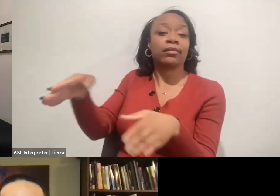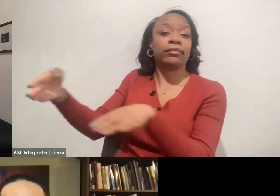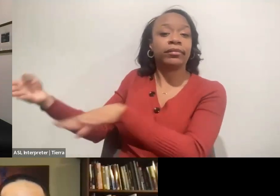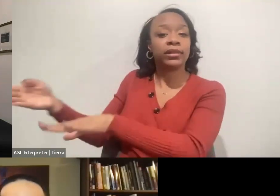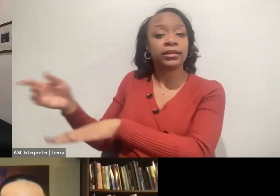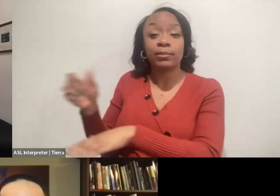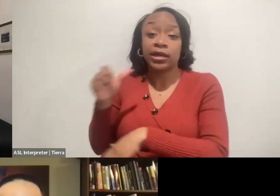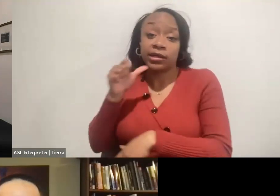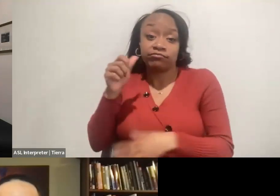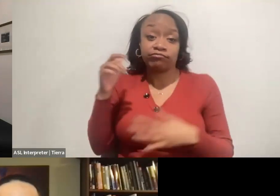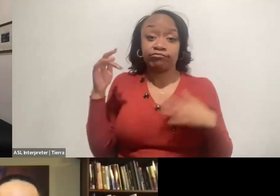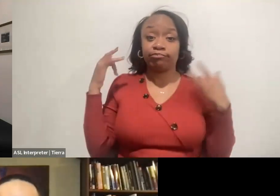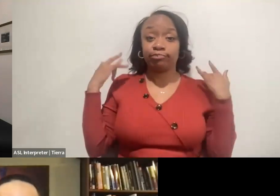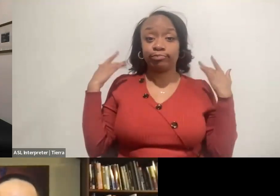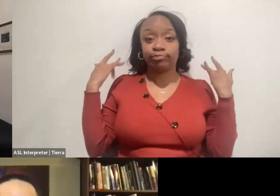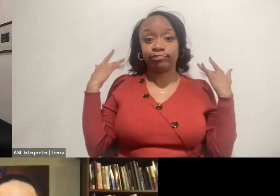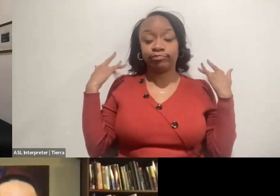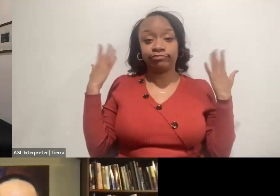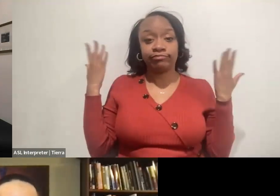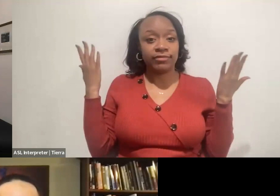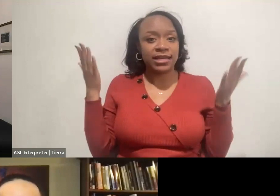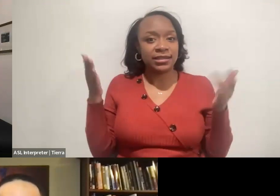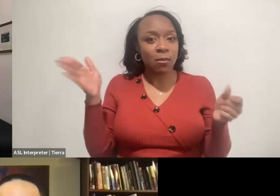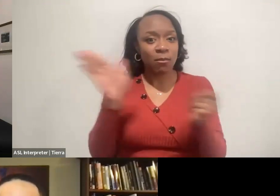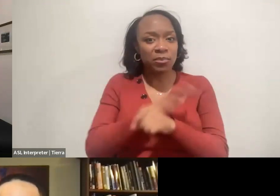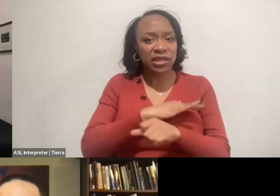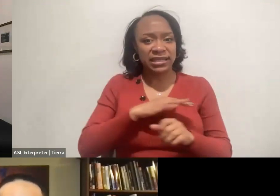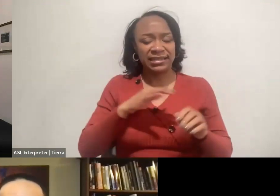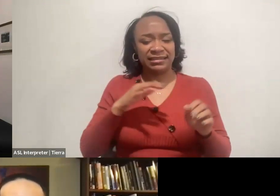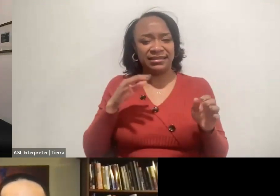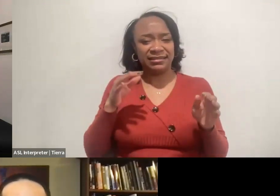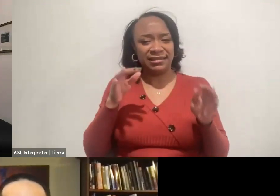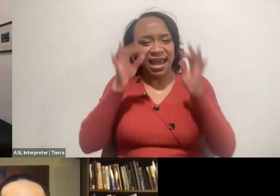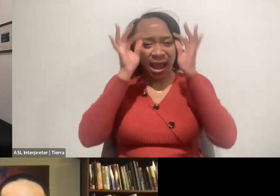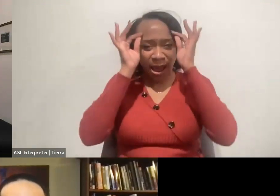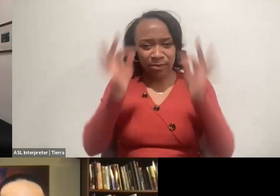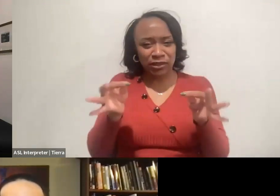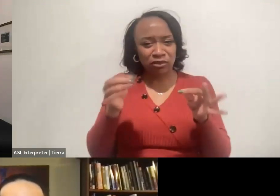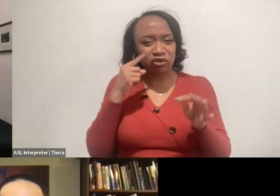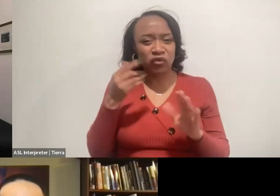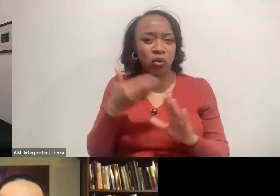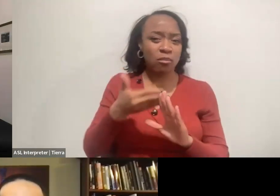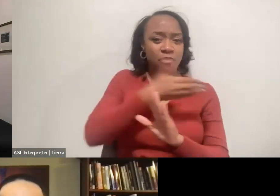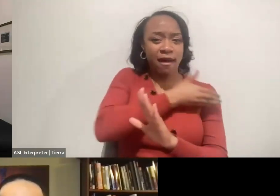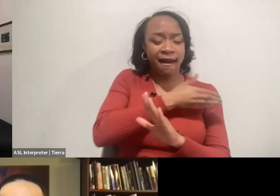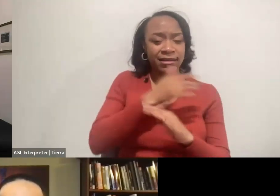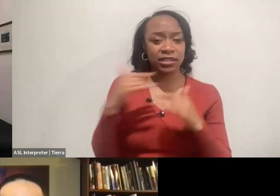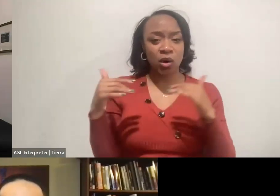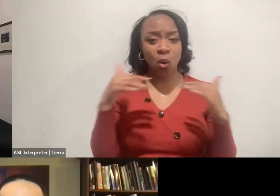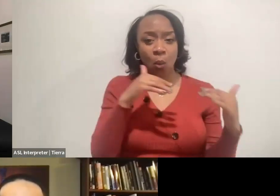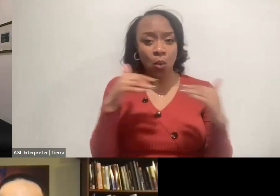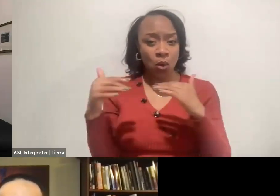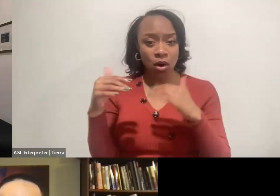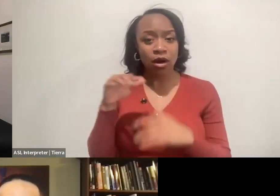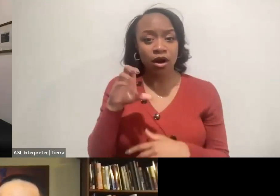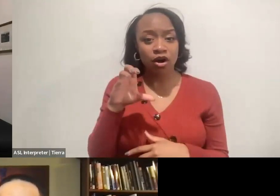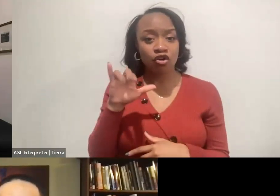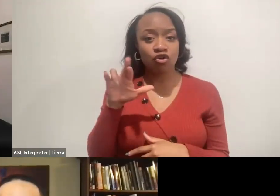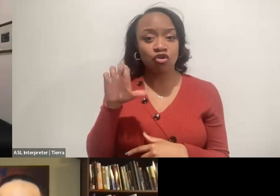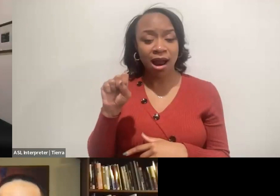a complete absolution for not only past war crimes, but future ones as well.